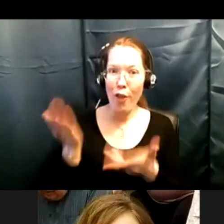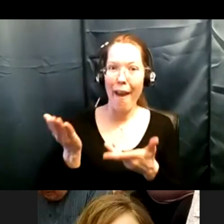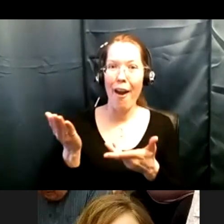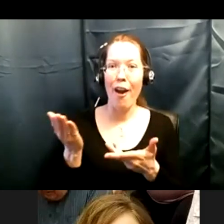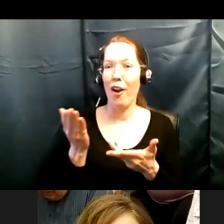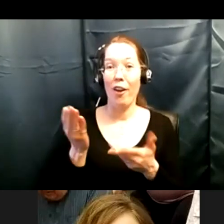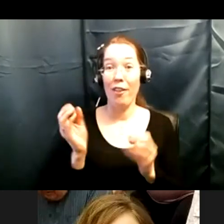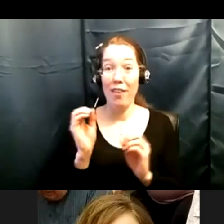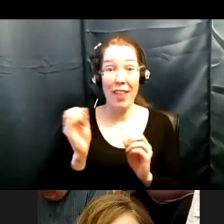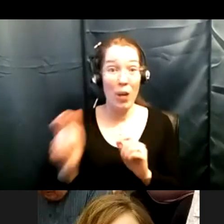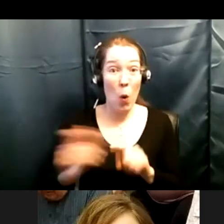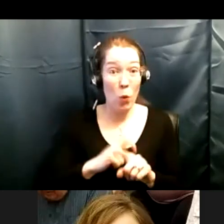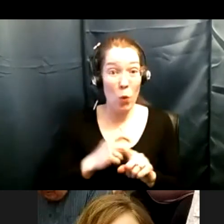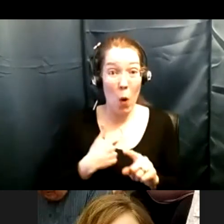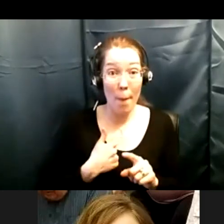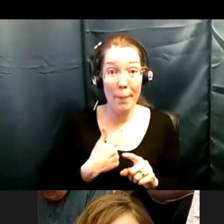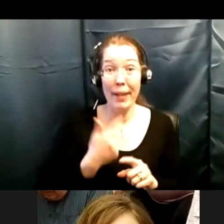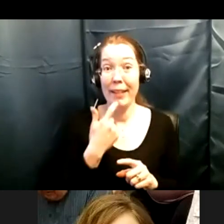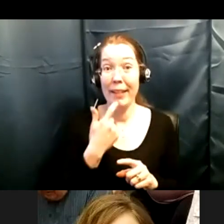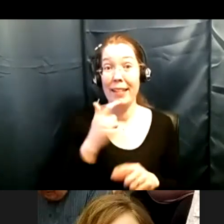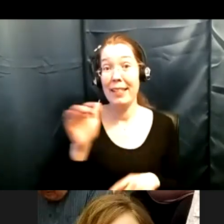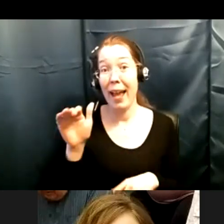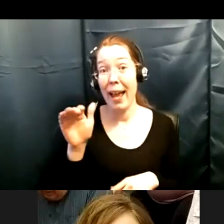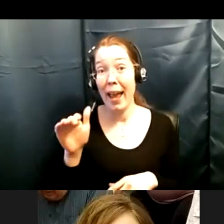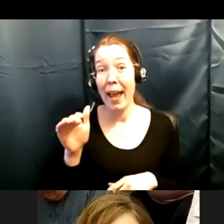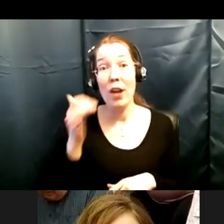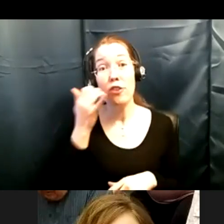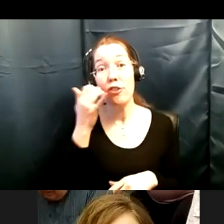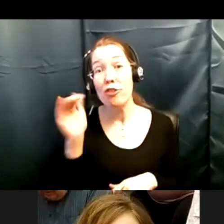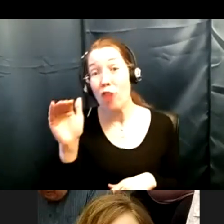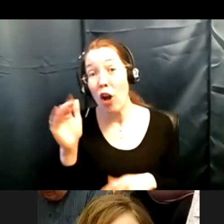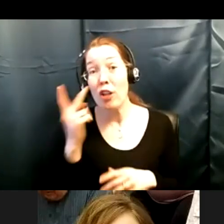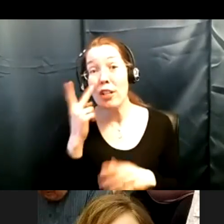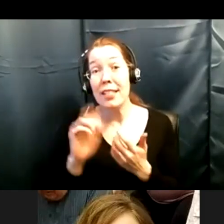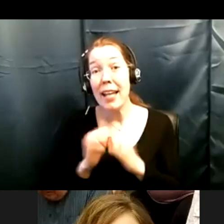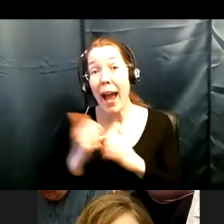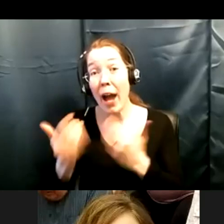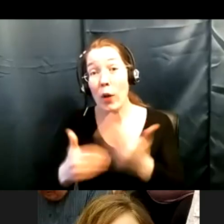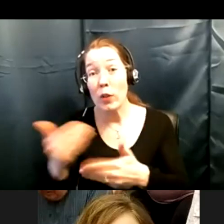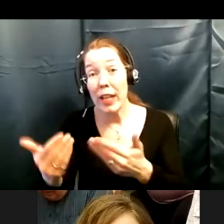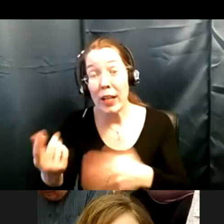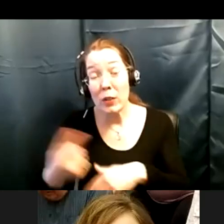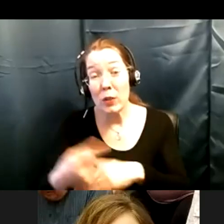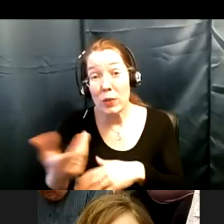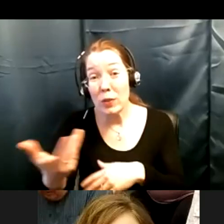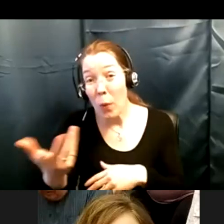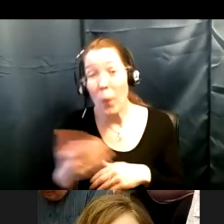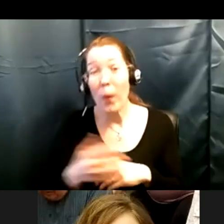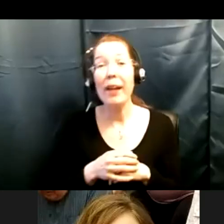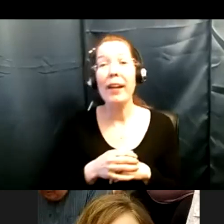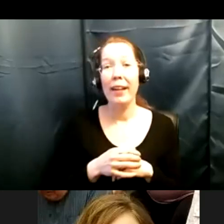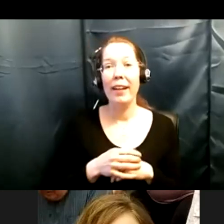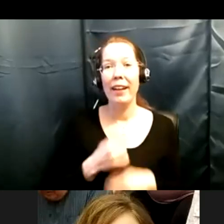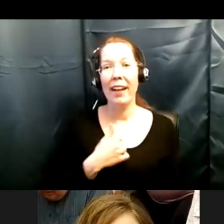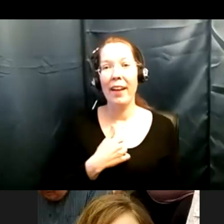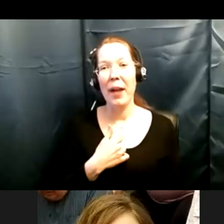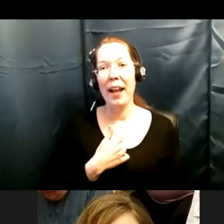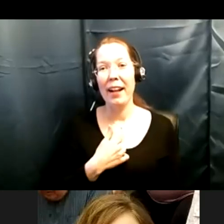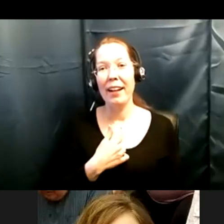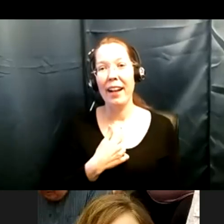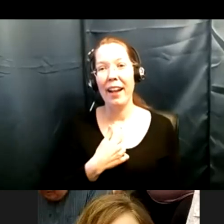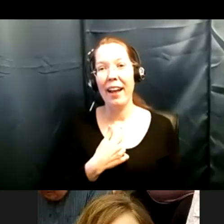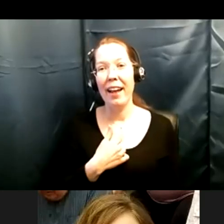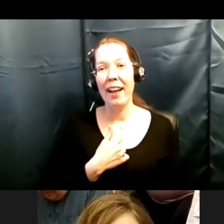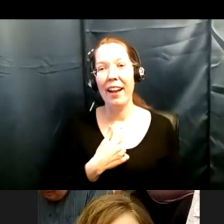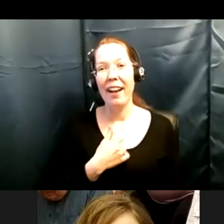call me and just say, "Hey, we're just calling in to see how your day's going," I kind of like,